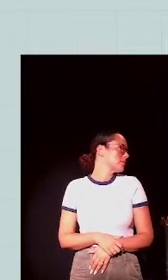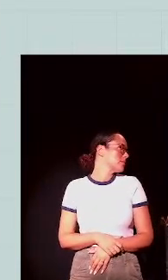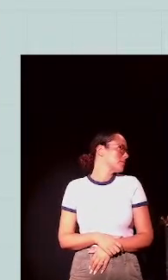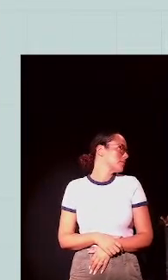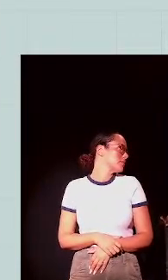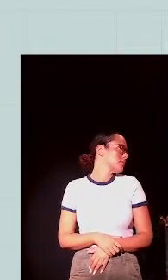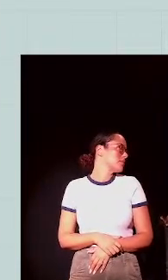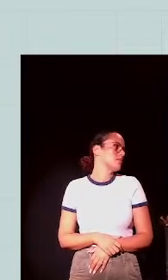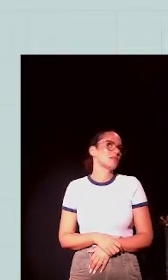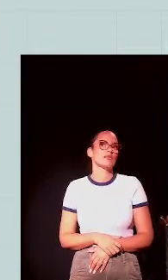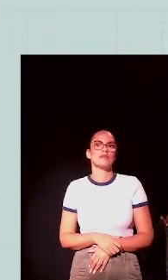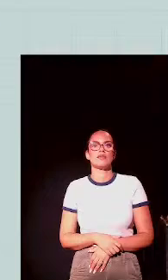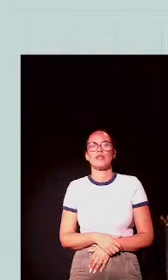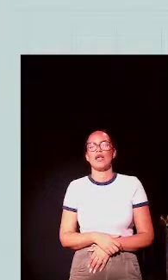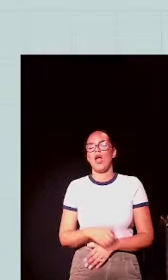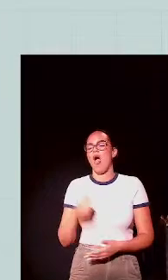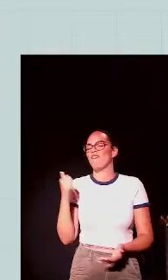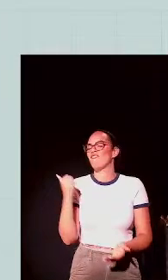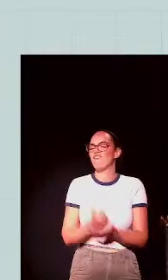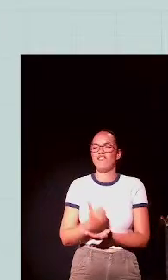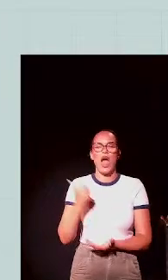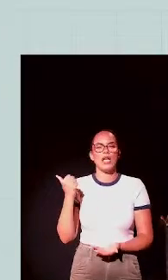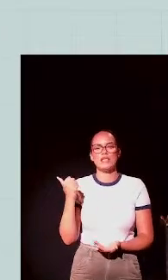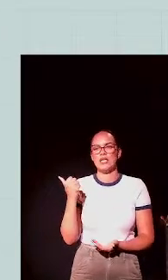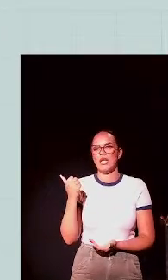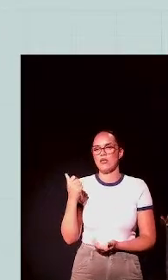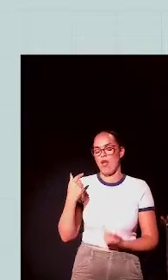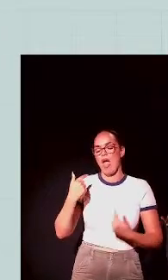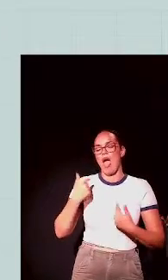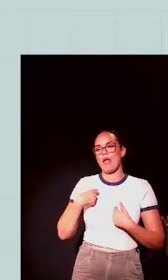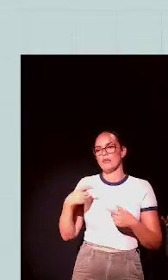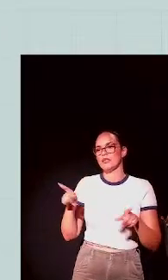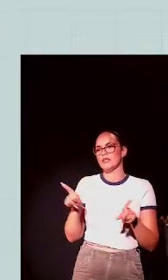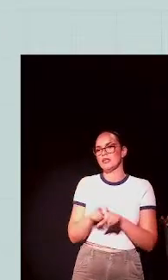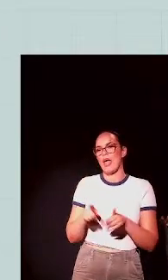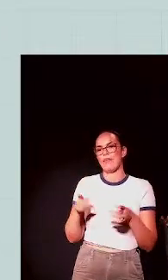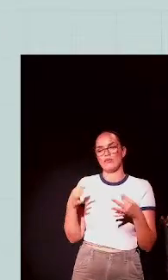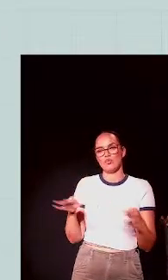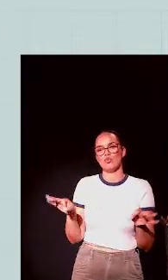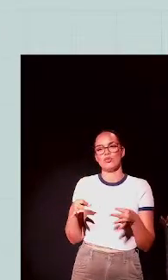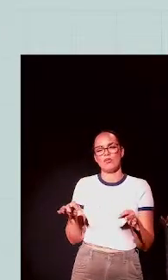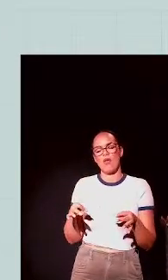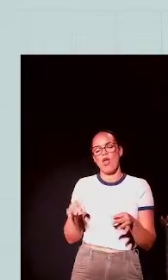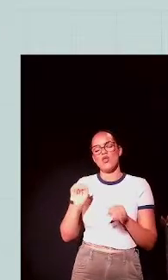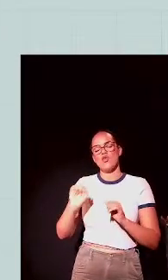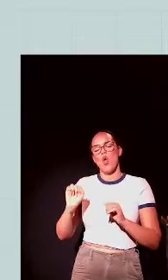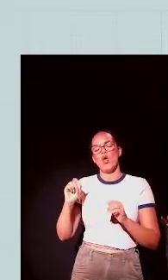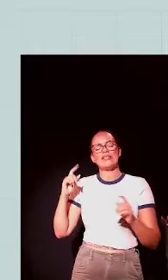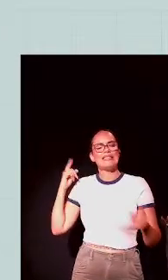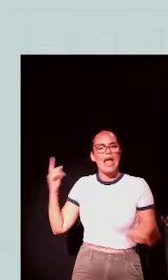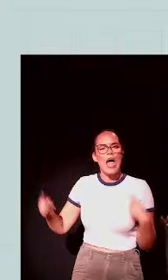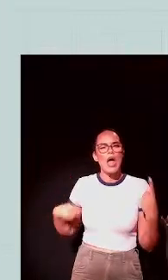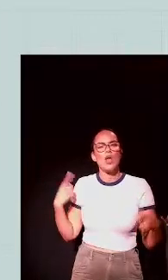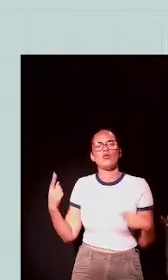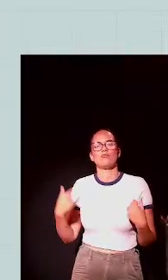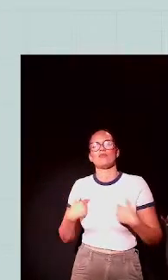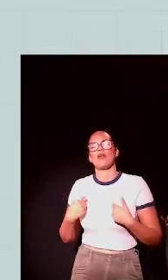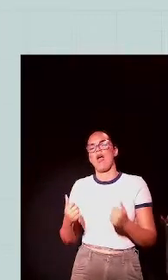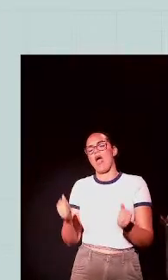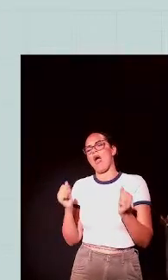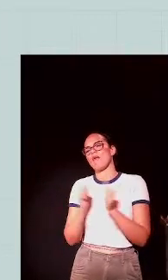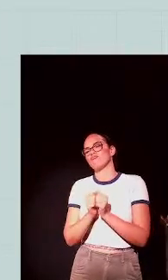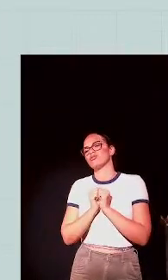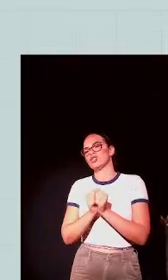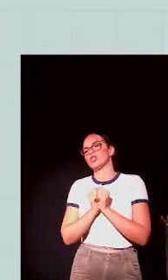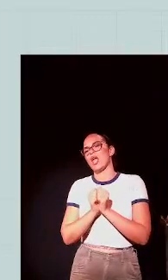Hi, that was fantastic. Thank you. Musician myself, so I appreciate some of the sounds that you were making. I'm going to question about some